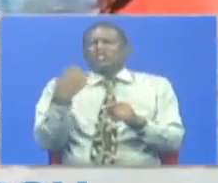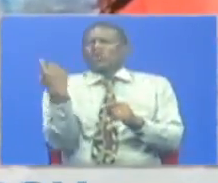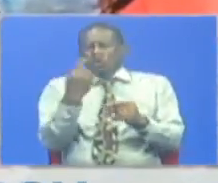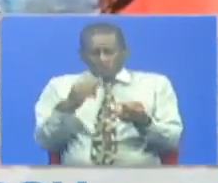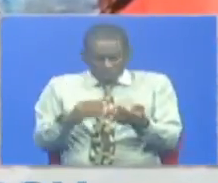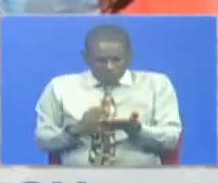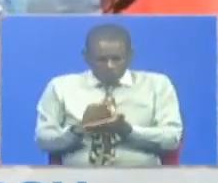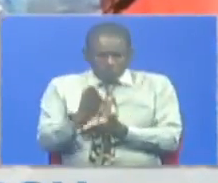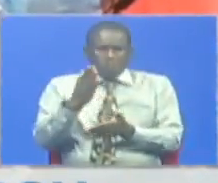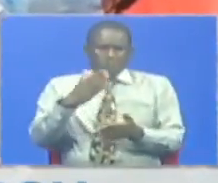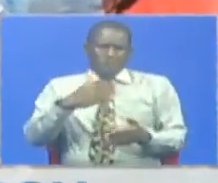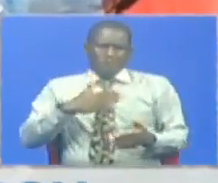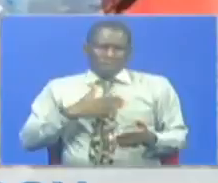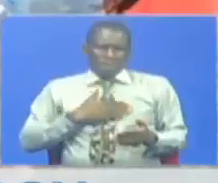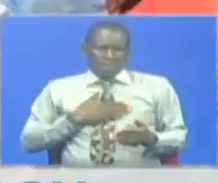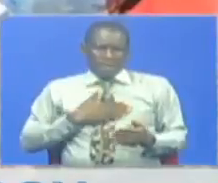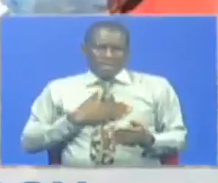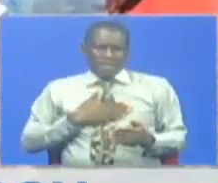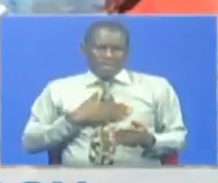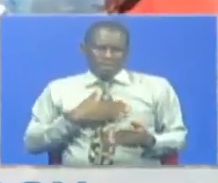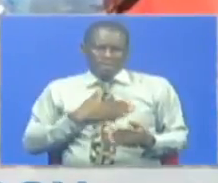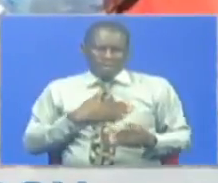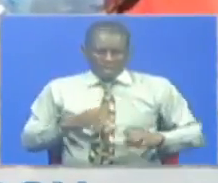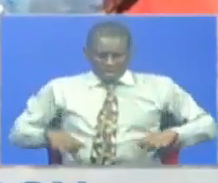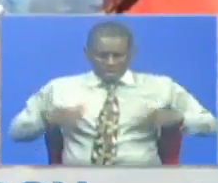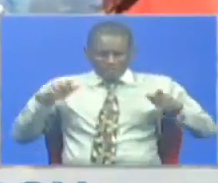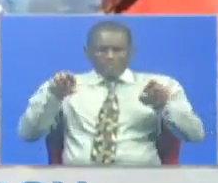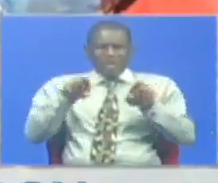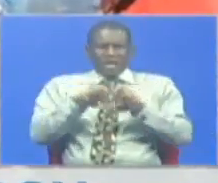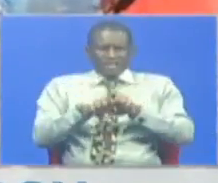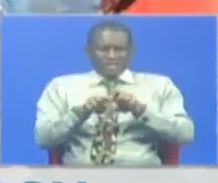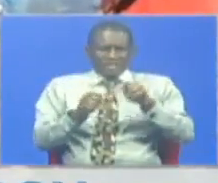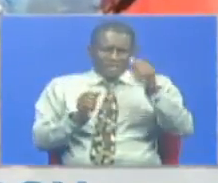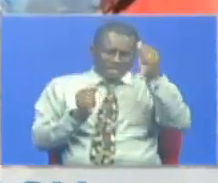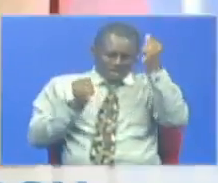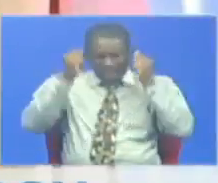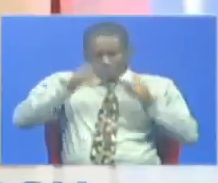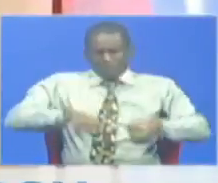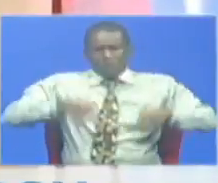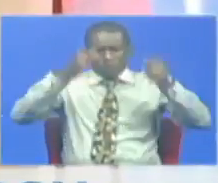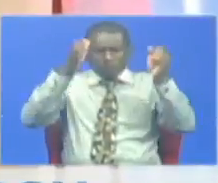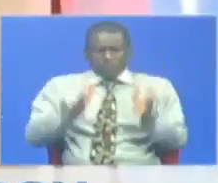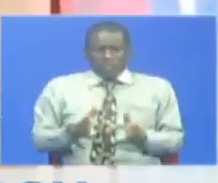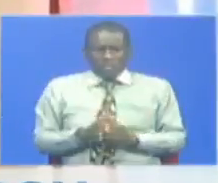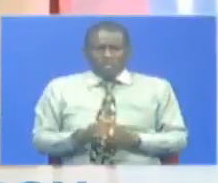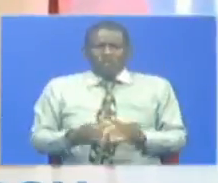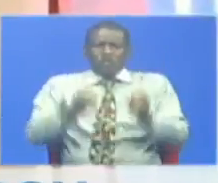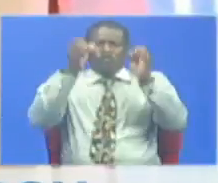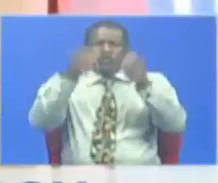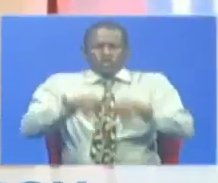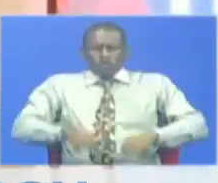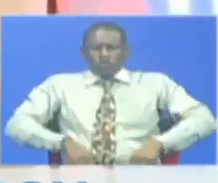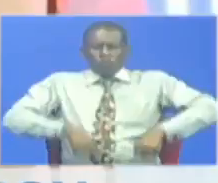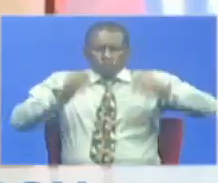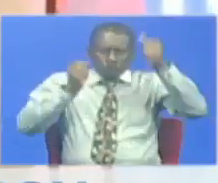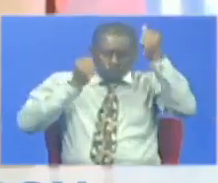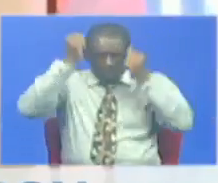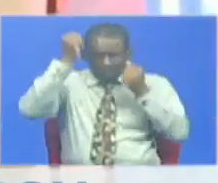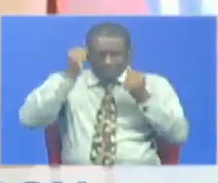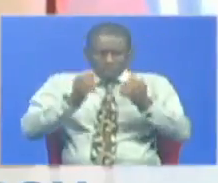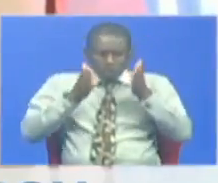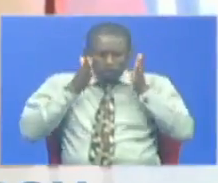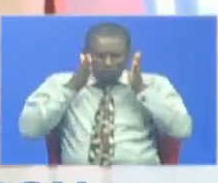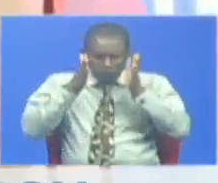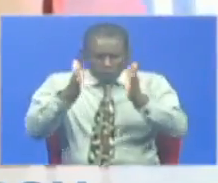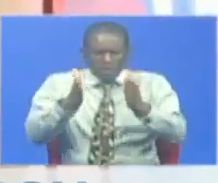through my lenses as a military officer. For the new man in charge, the key focus